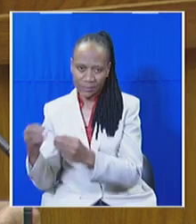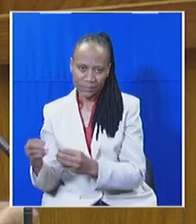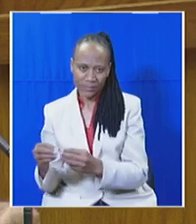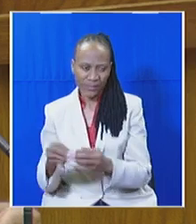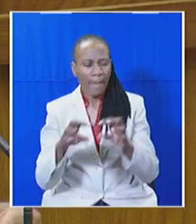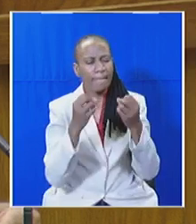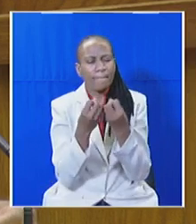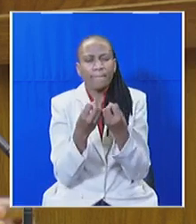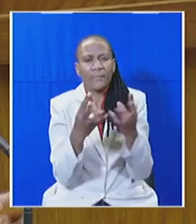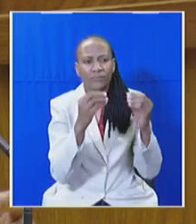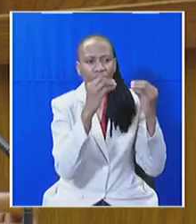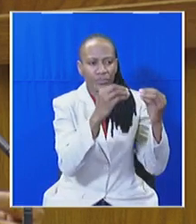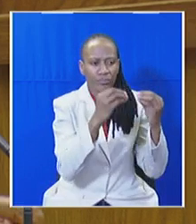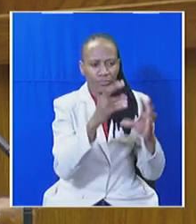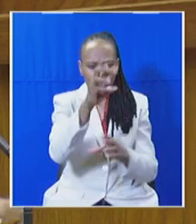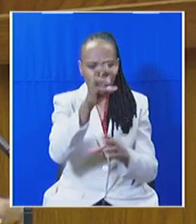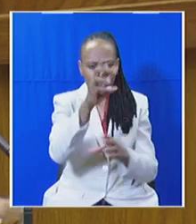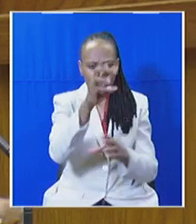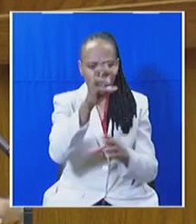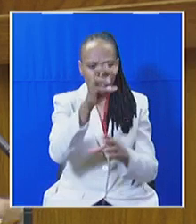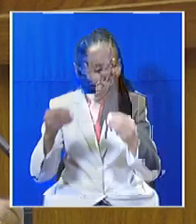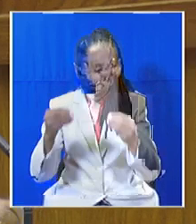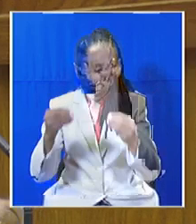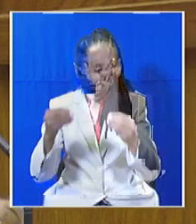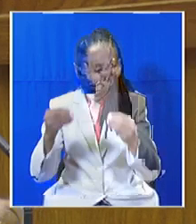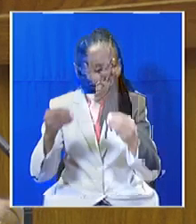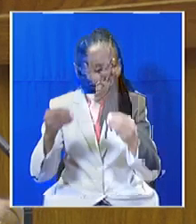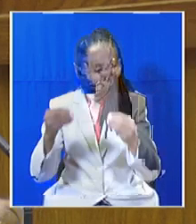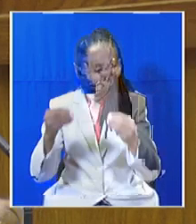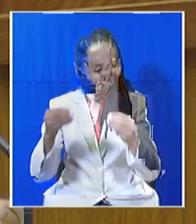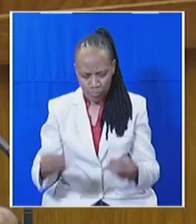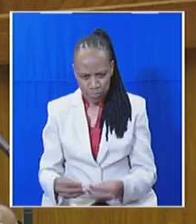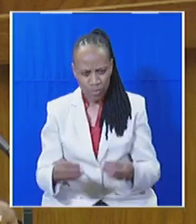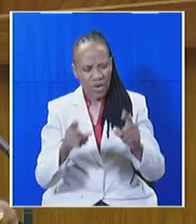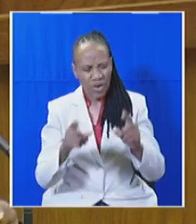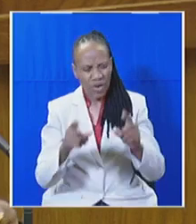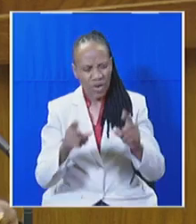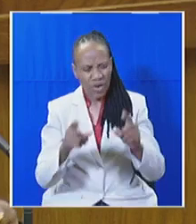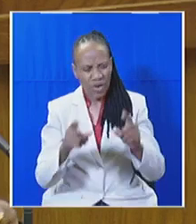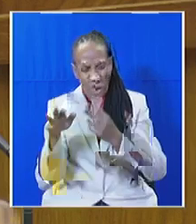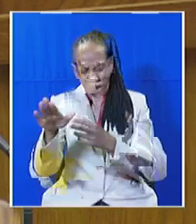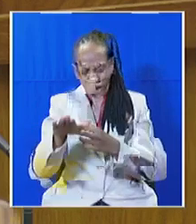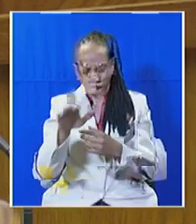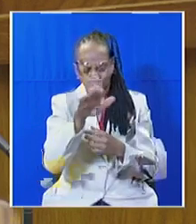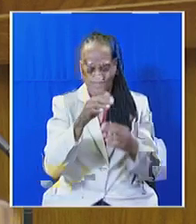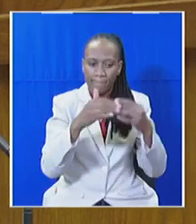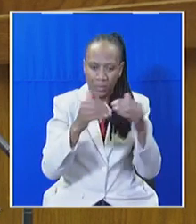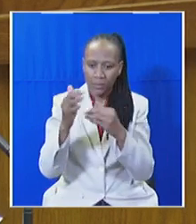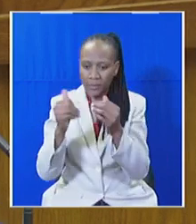invested in expansions and new plants in South